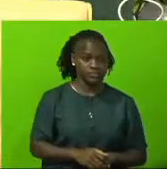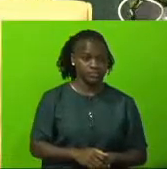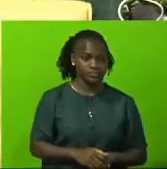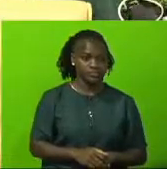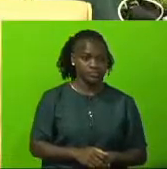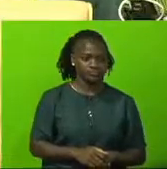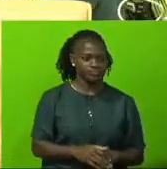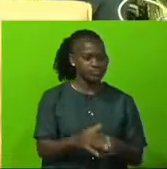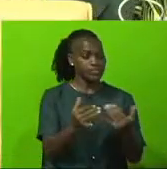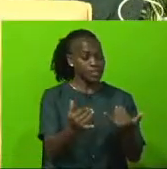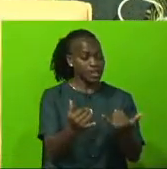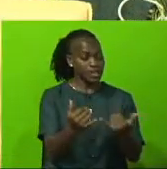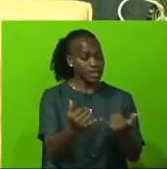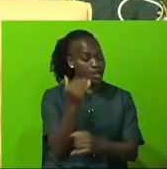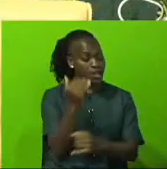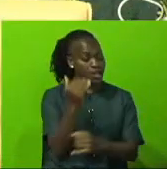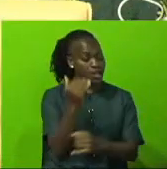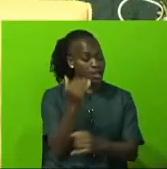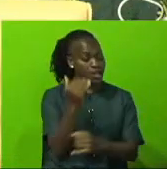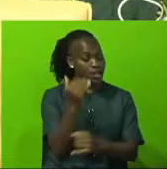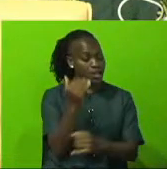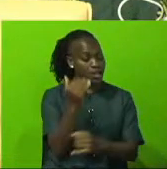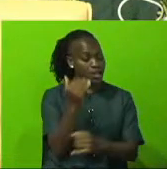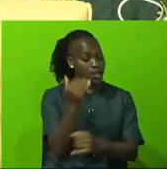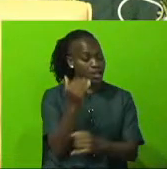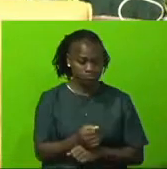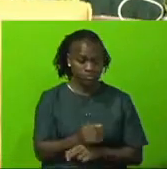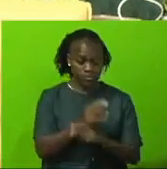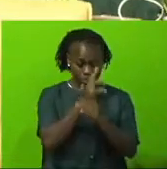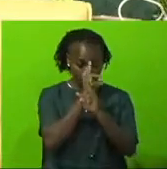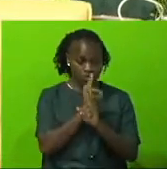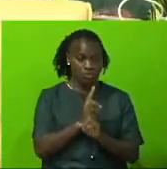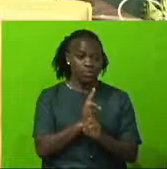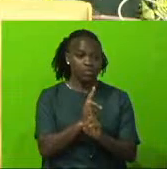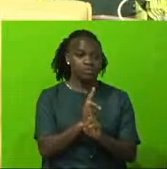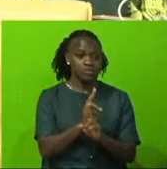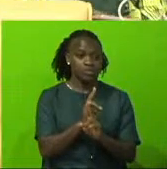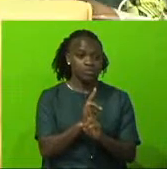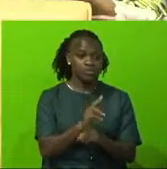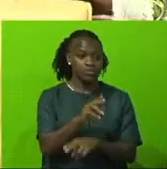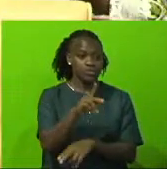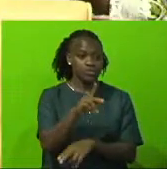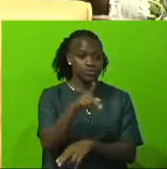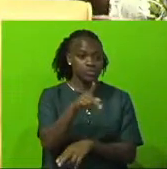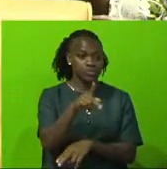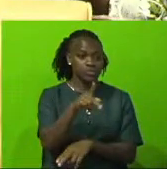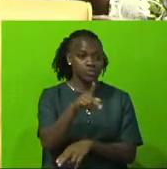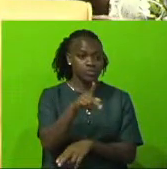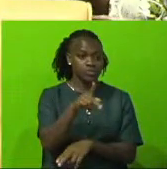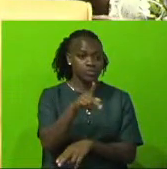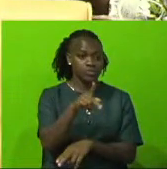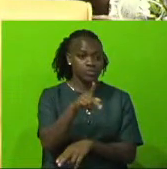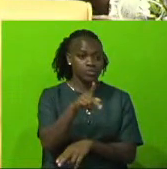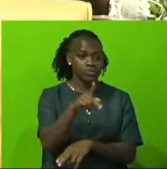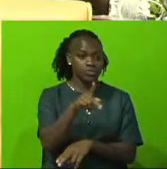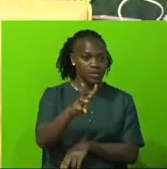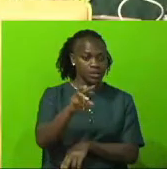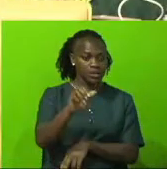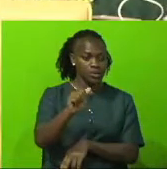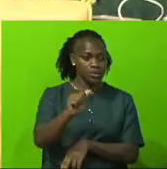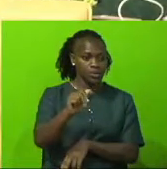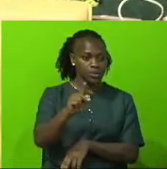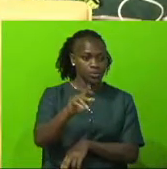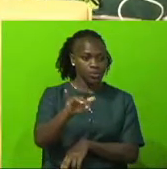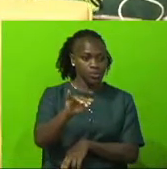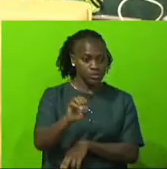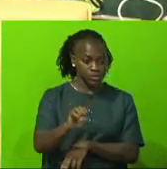to our notice that the Honorable Peter Kwache Aka, the current NDC